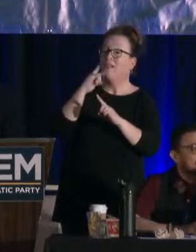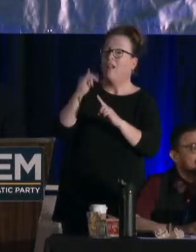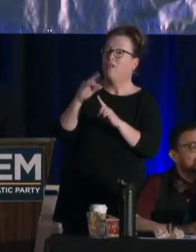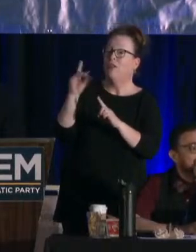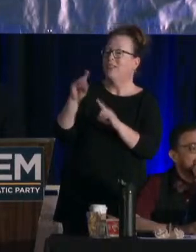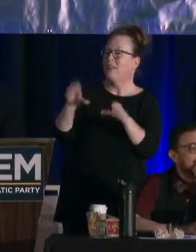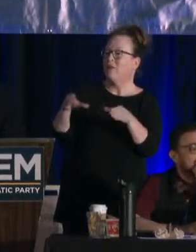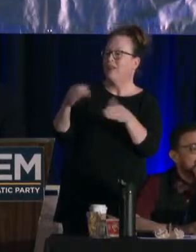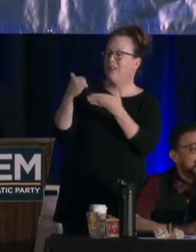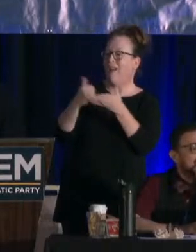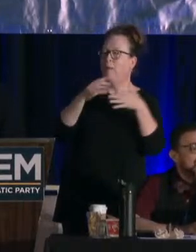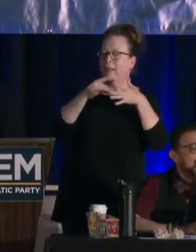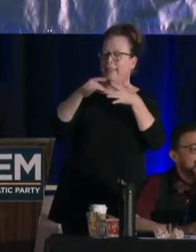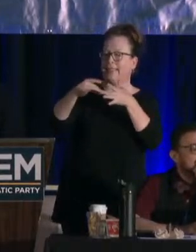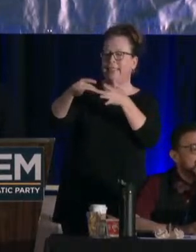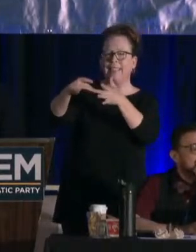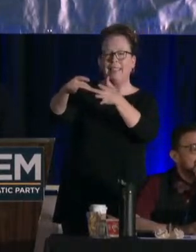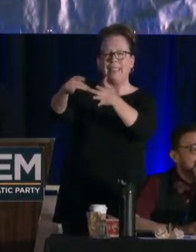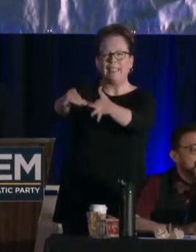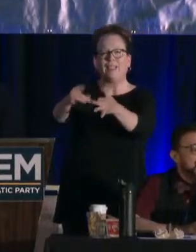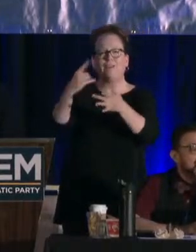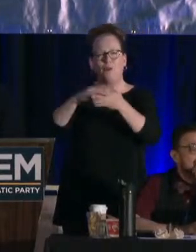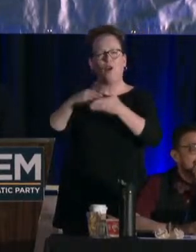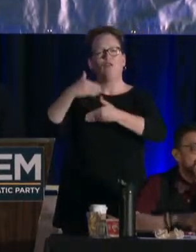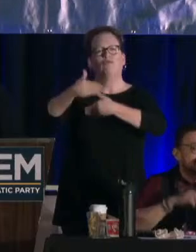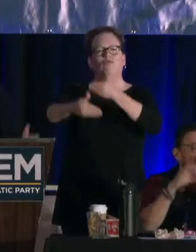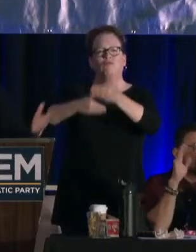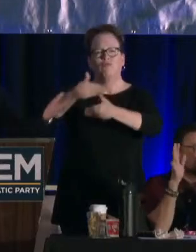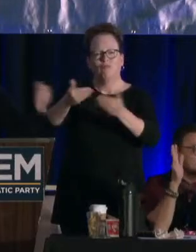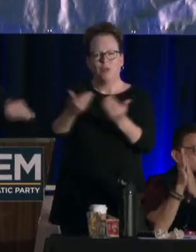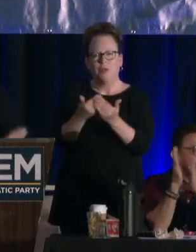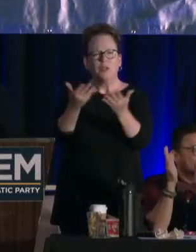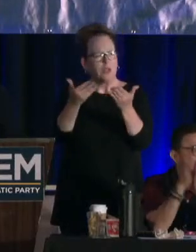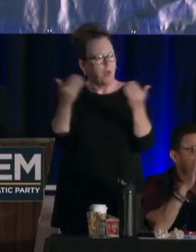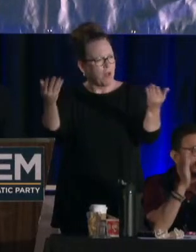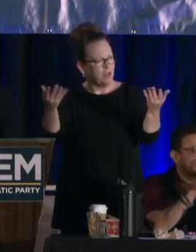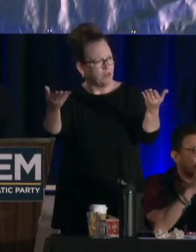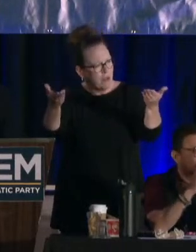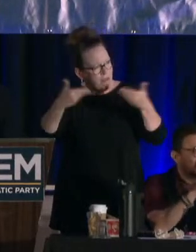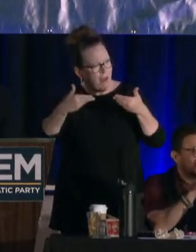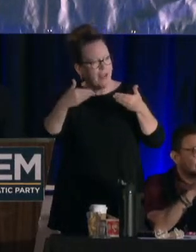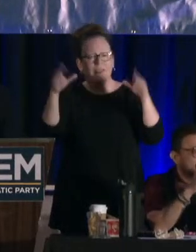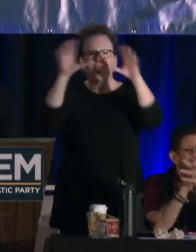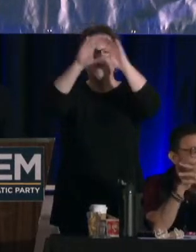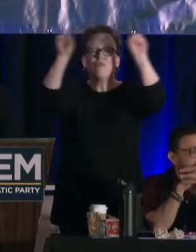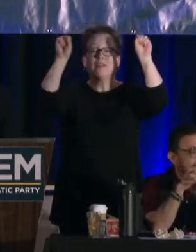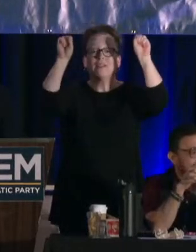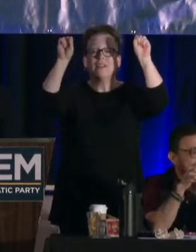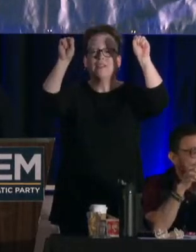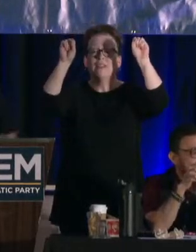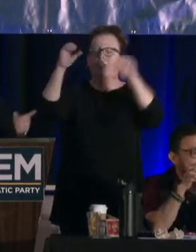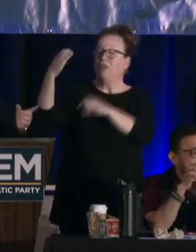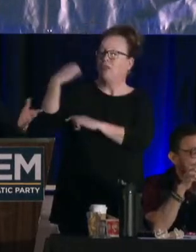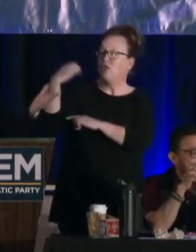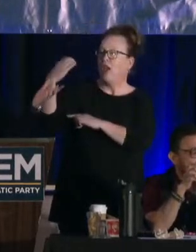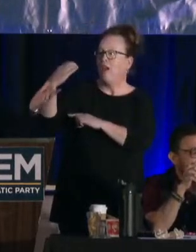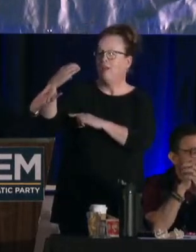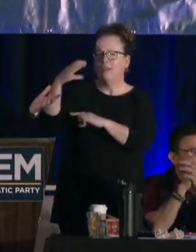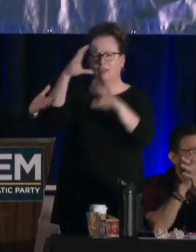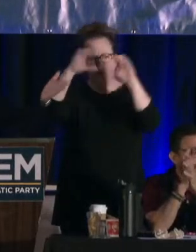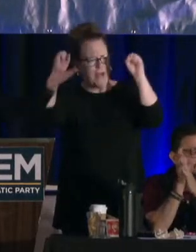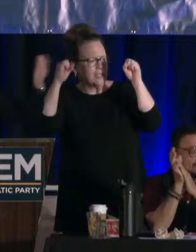to lead the way for the next generation. And so I want to invite up the president, the chair, the